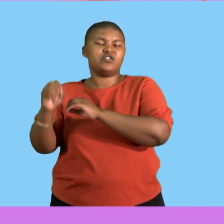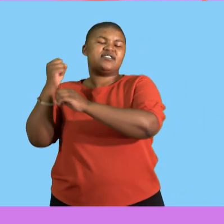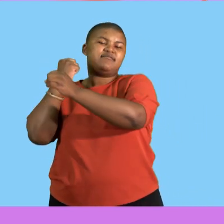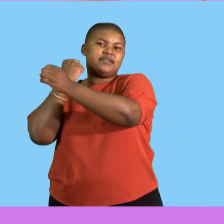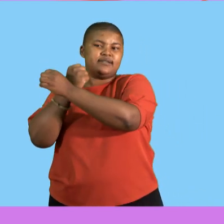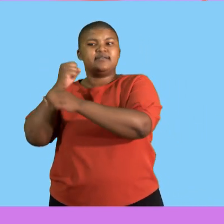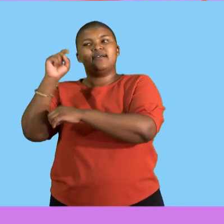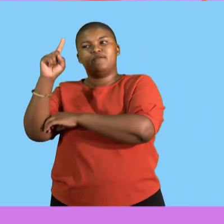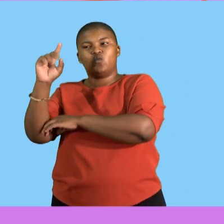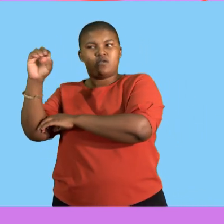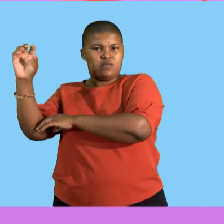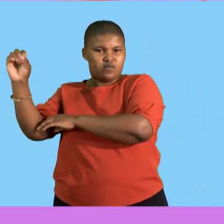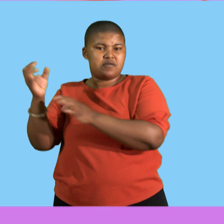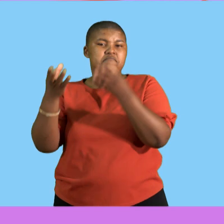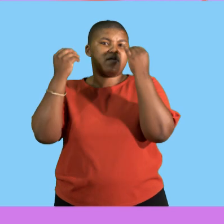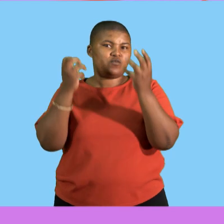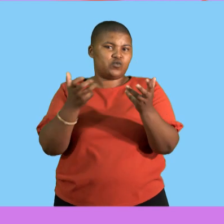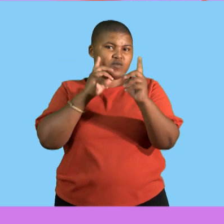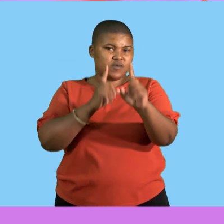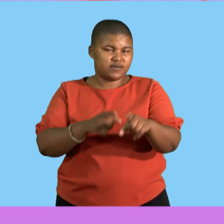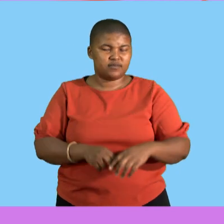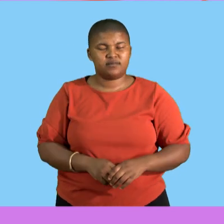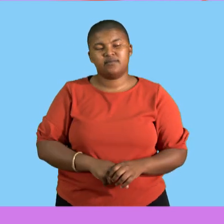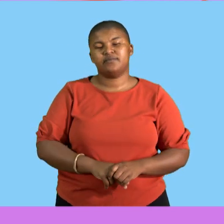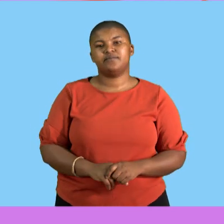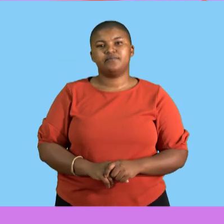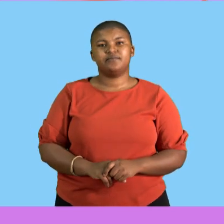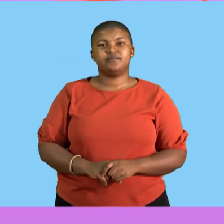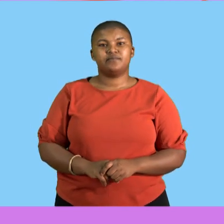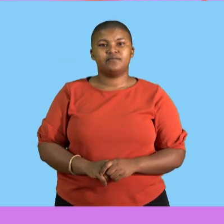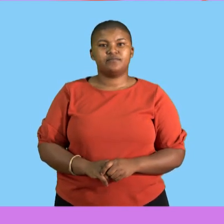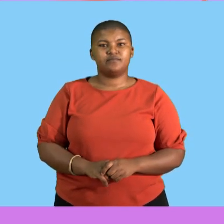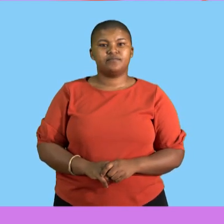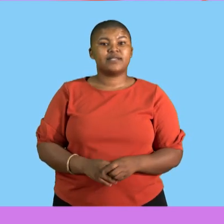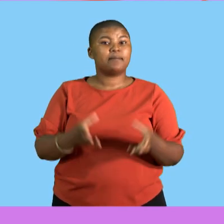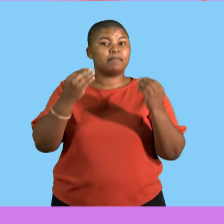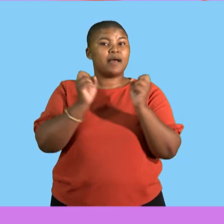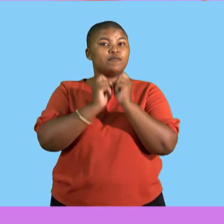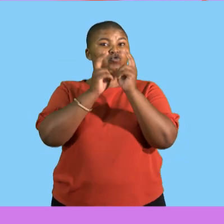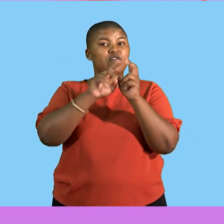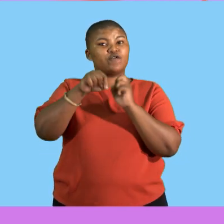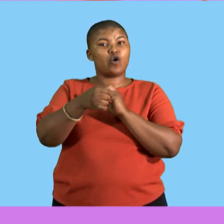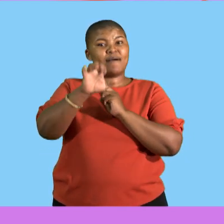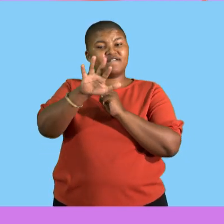over 140 times 100 will give you a percentage increase of